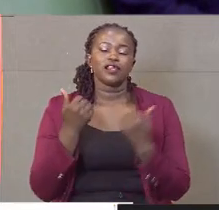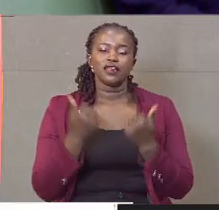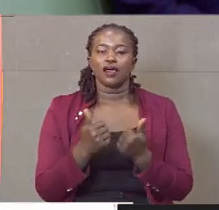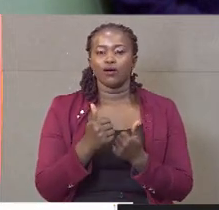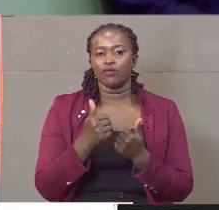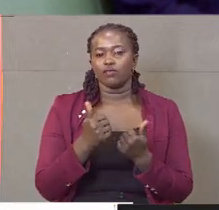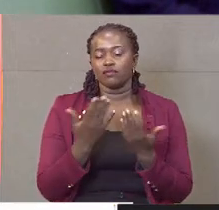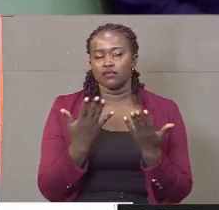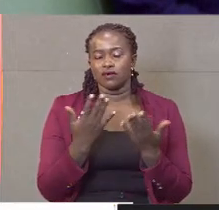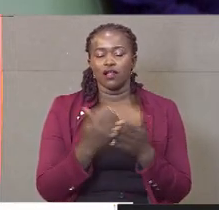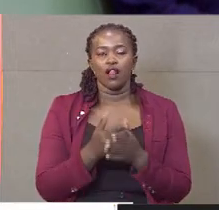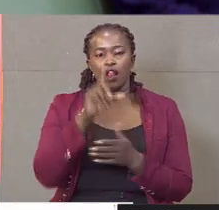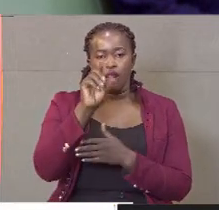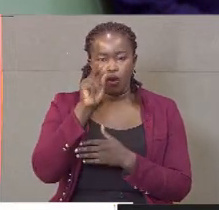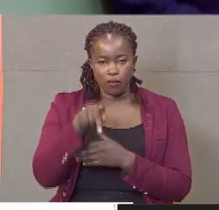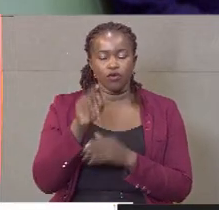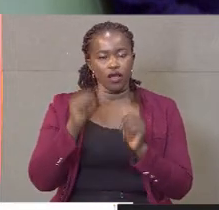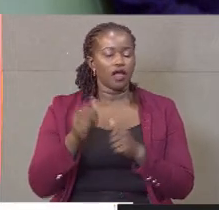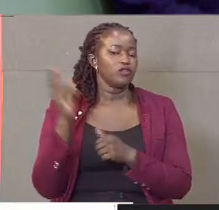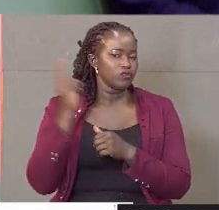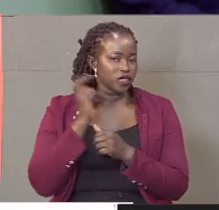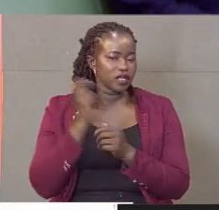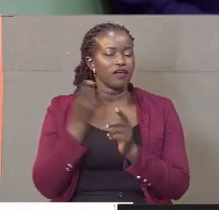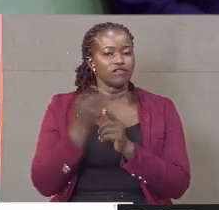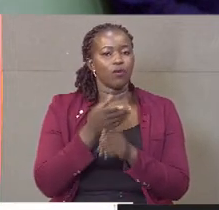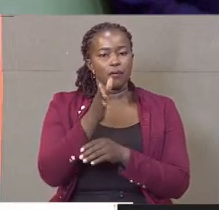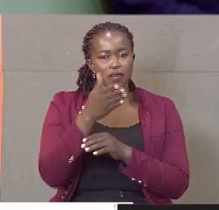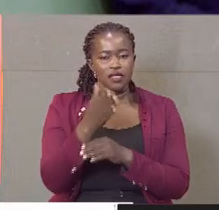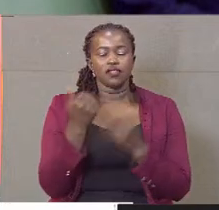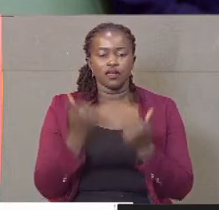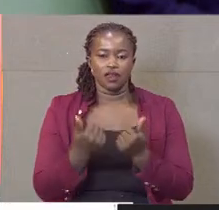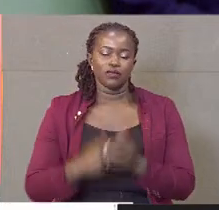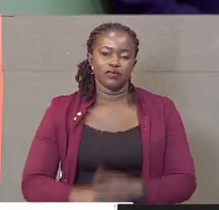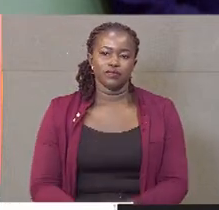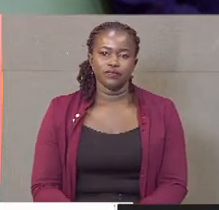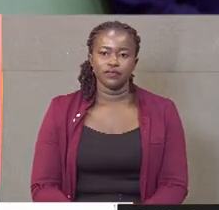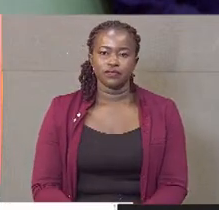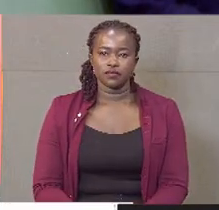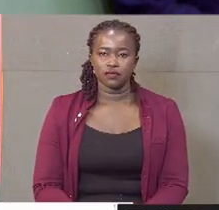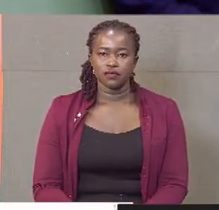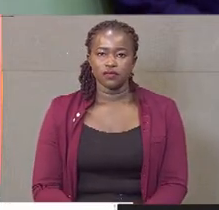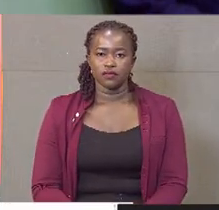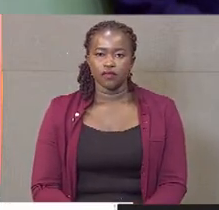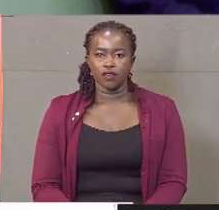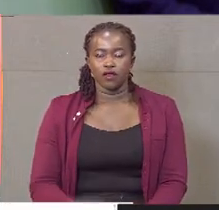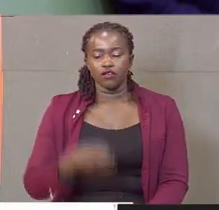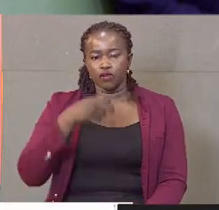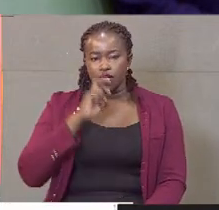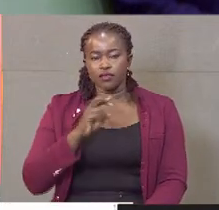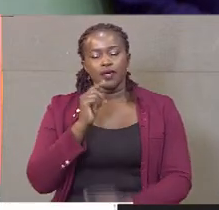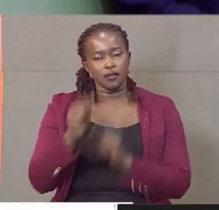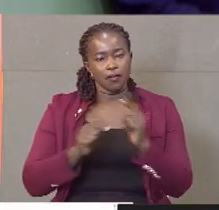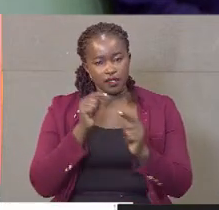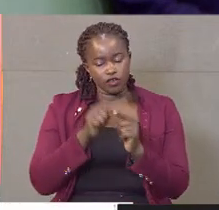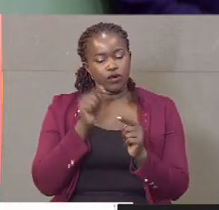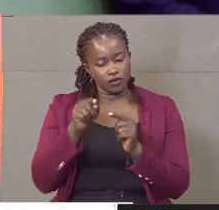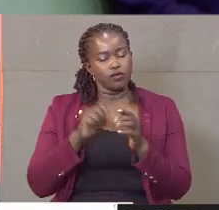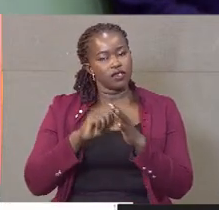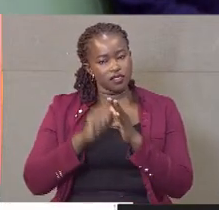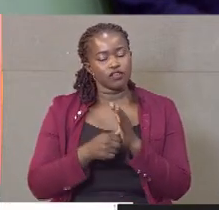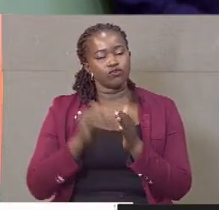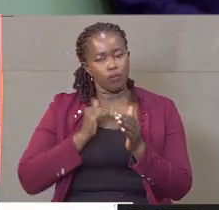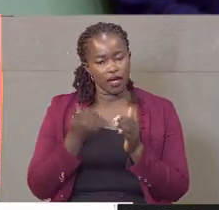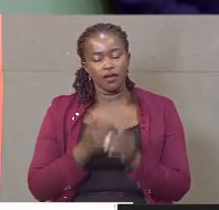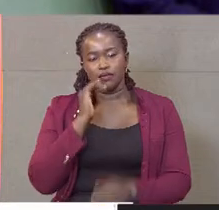sewerage. Can we hear from the minister now? To respond particularly to this concern, yes, Madam